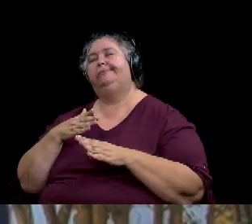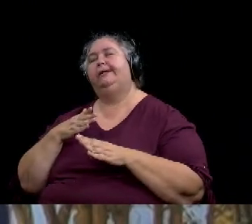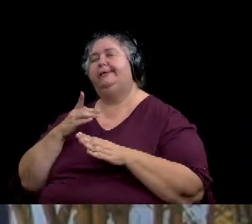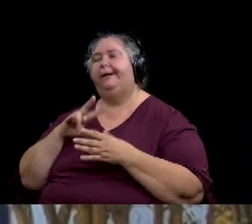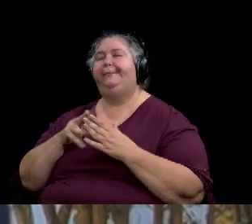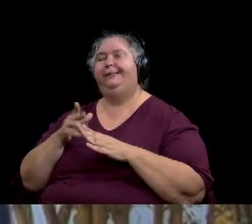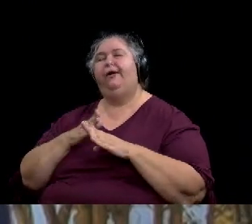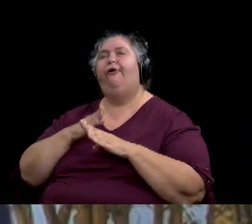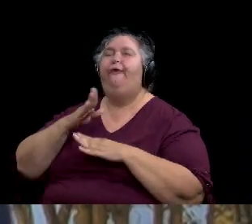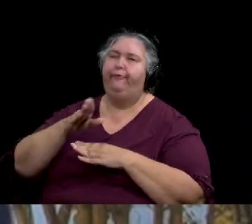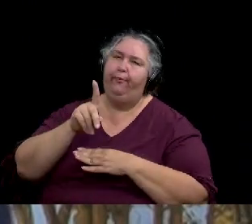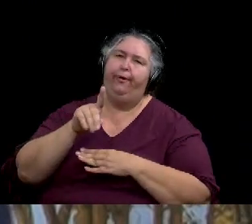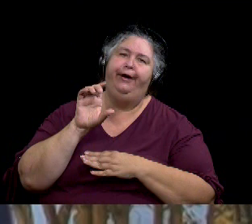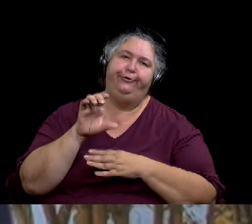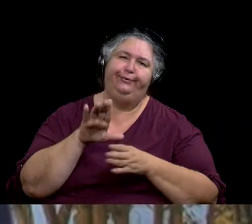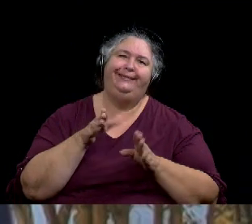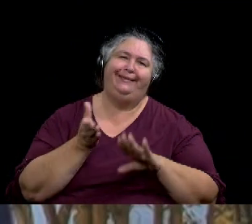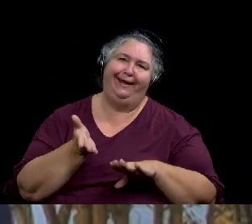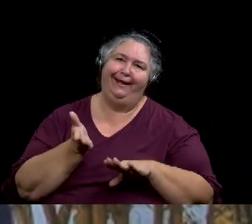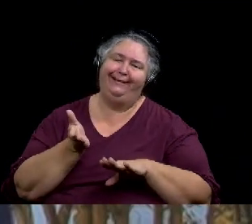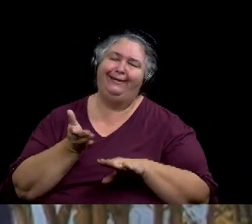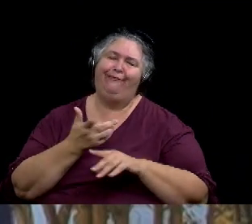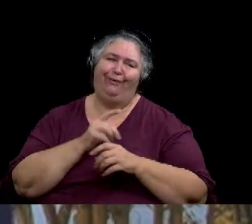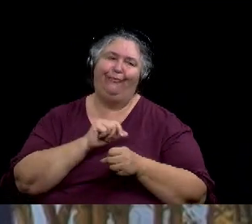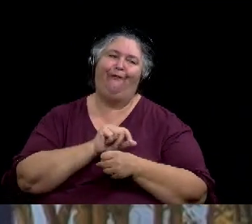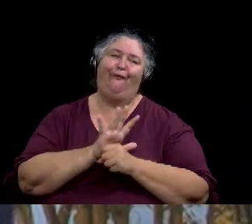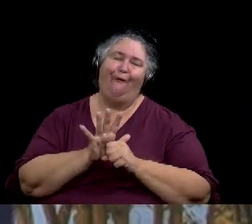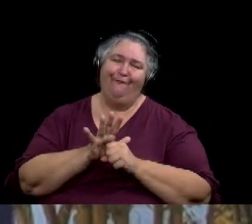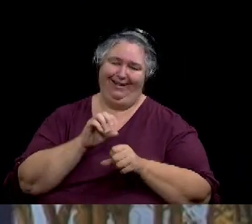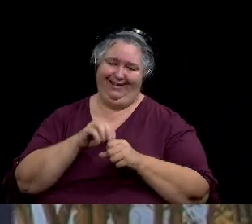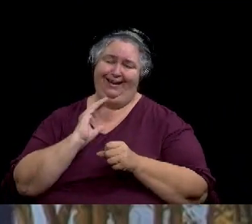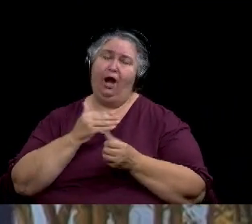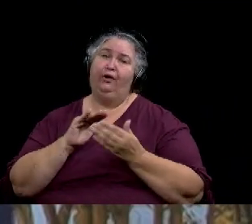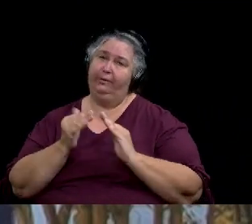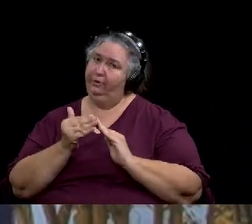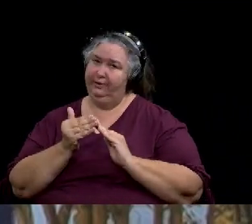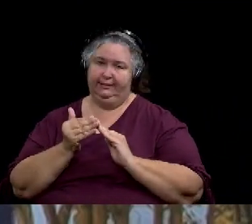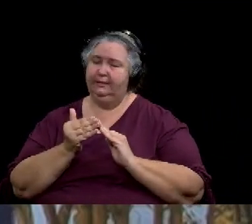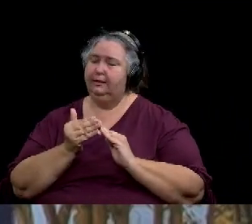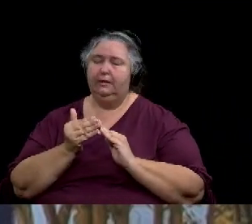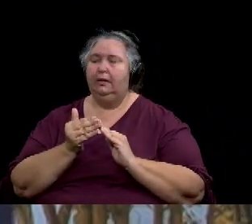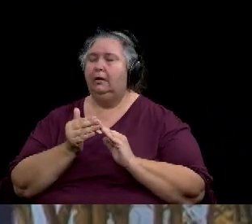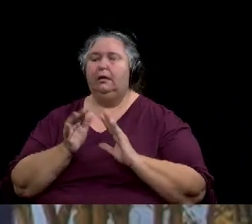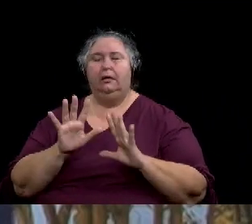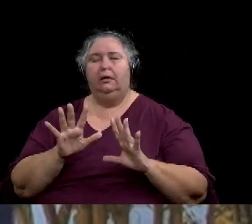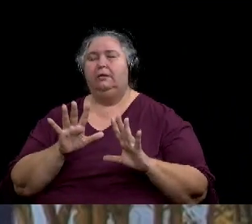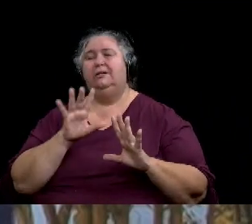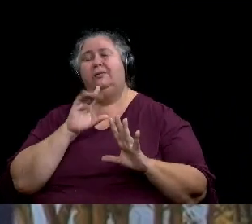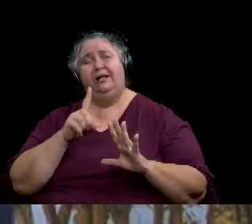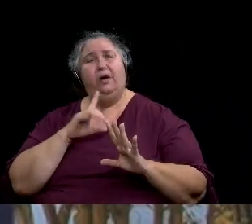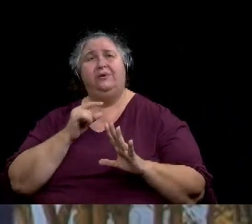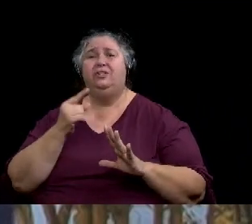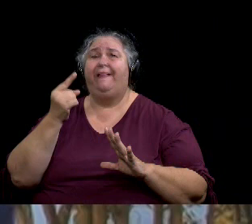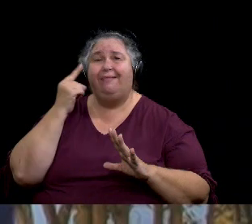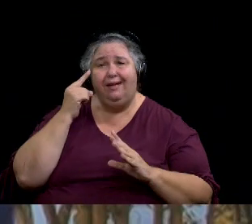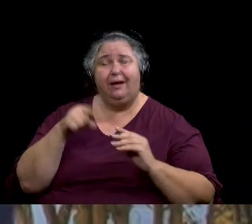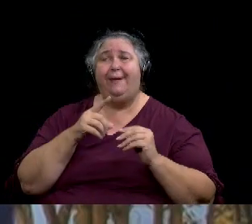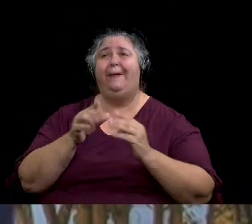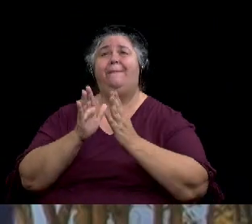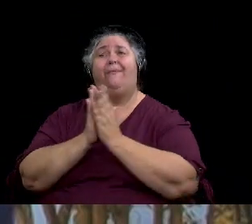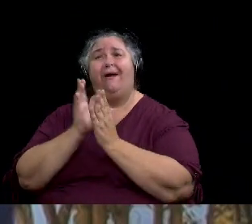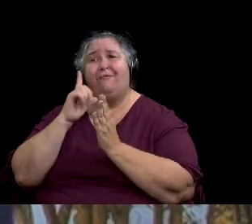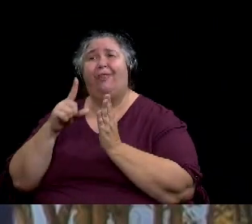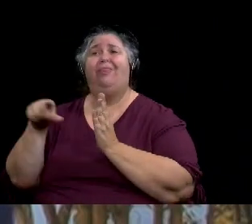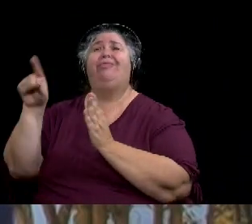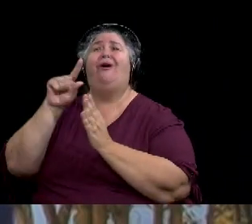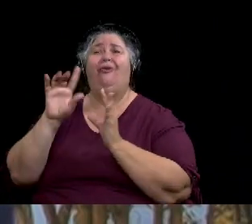deaths from COVID-19 here in our community. And I just need you to think about and pray for the families of those